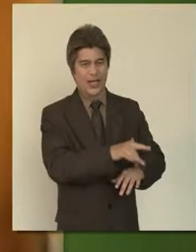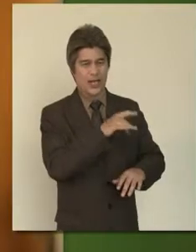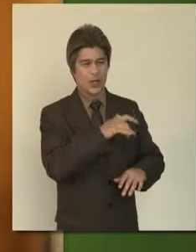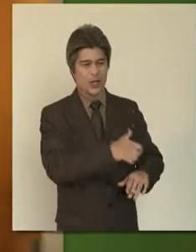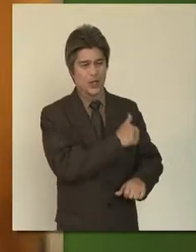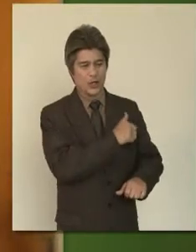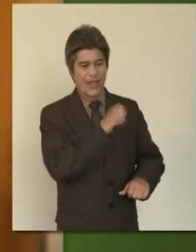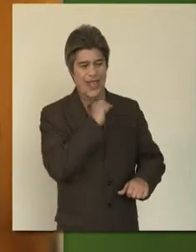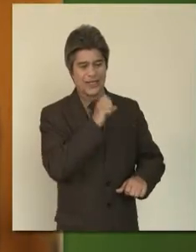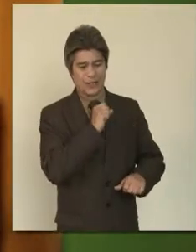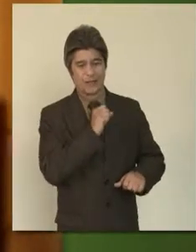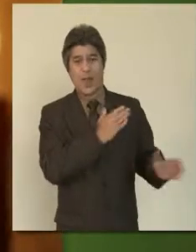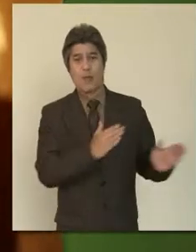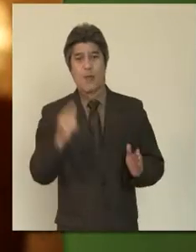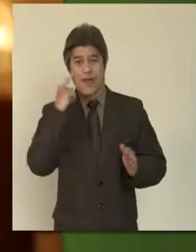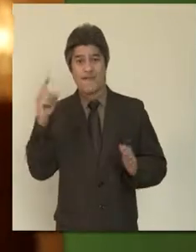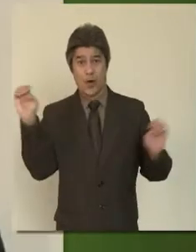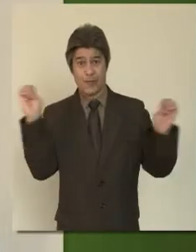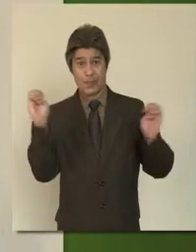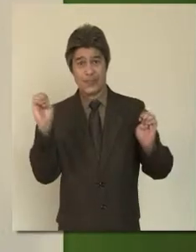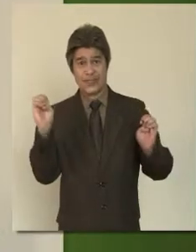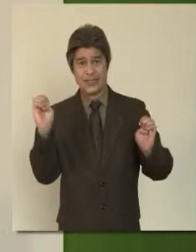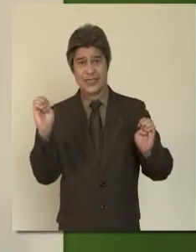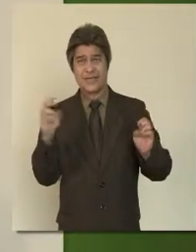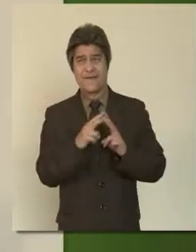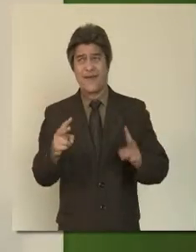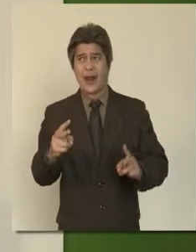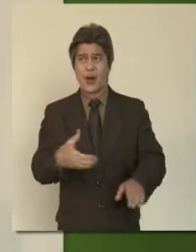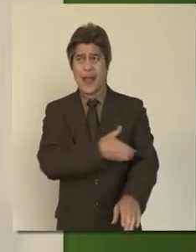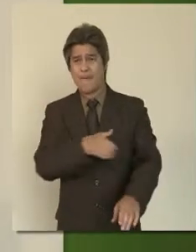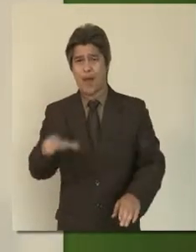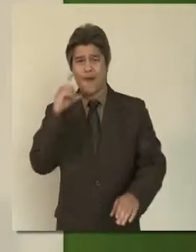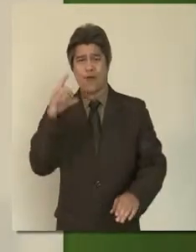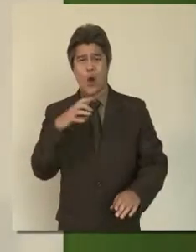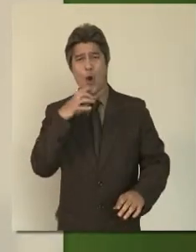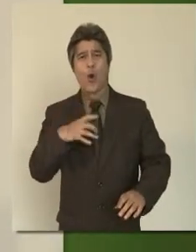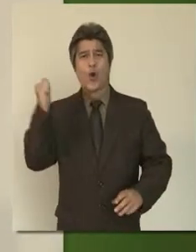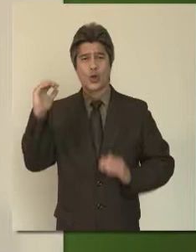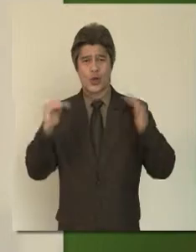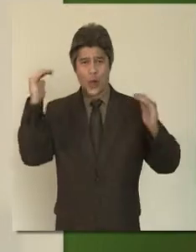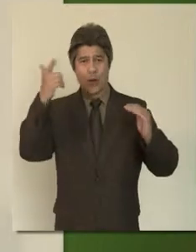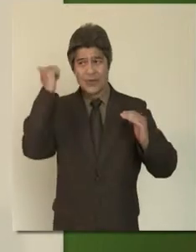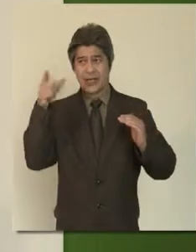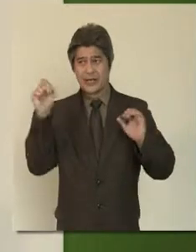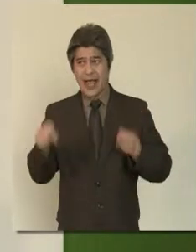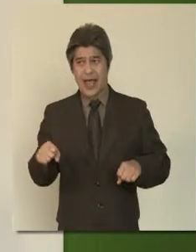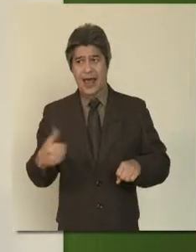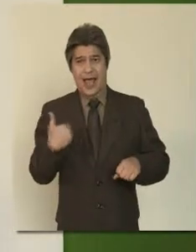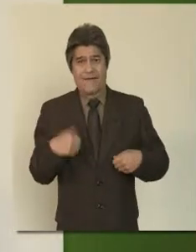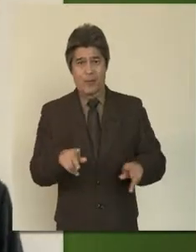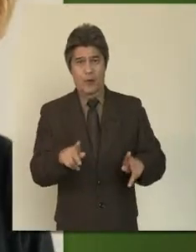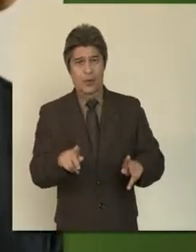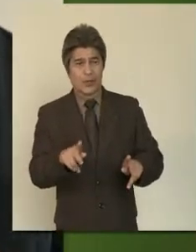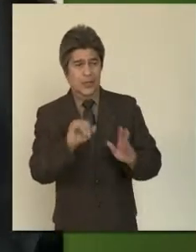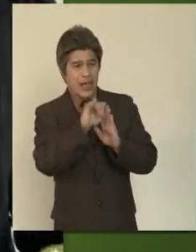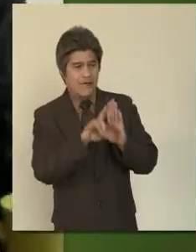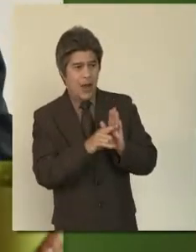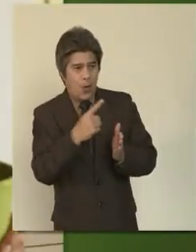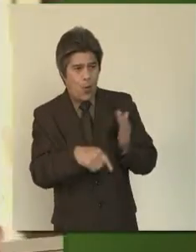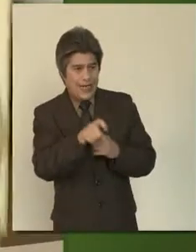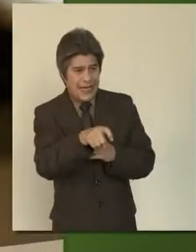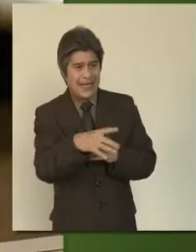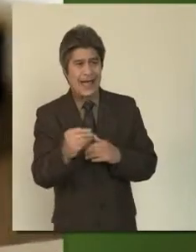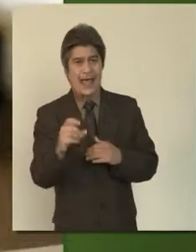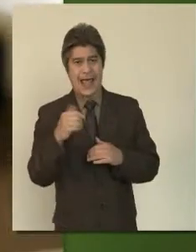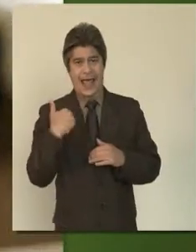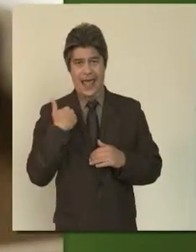ages. Preparing for an emergency is very empowering for older adults because it gives them the opportunity to identify what they need and ensure